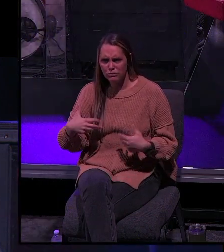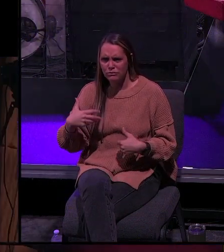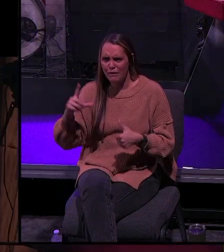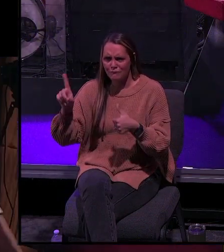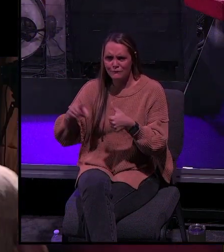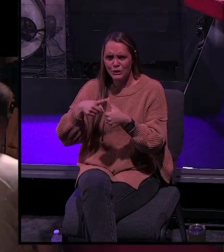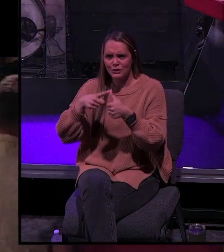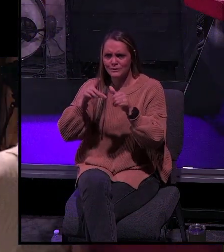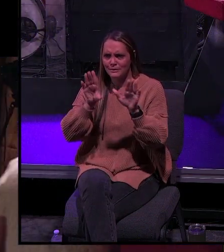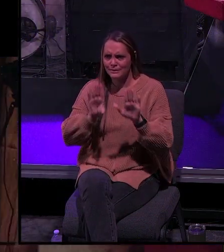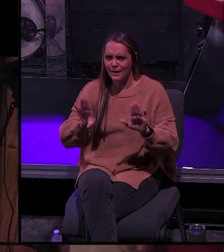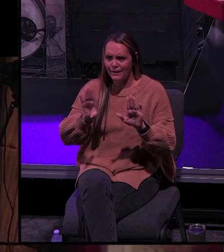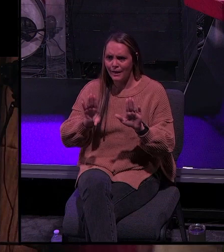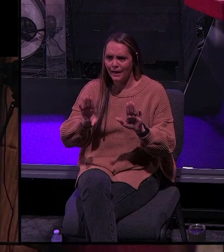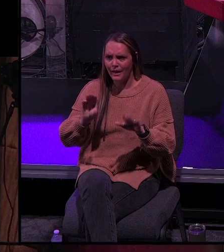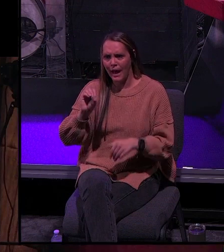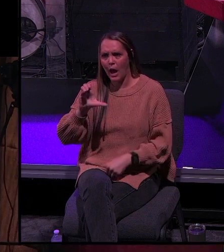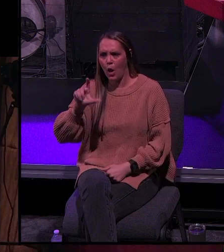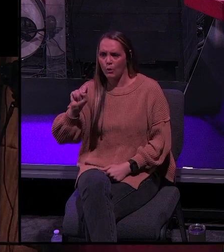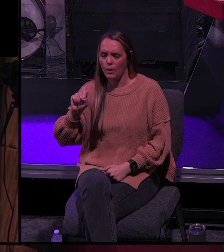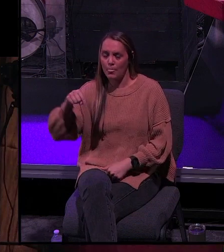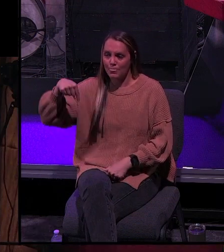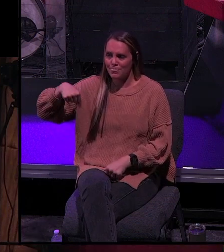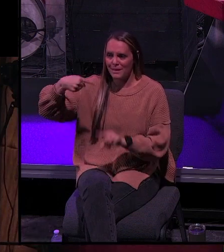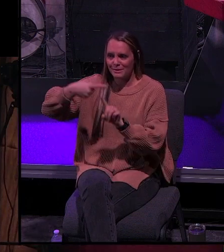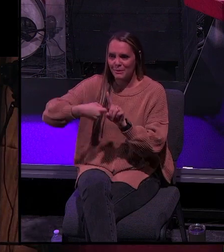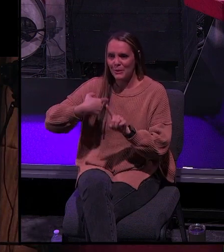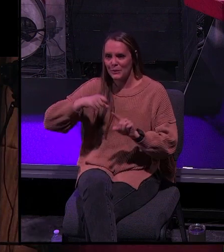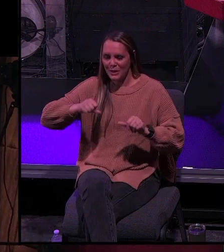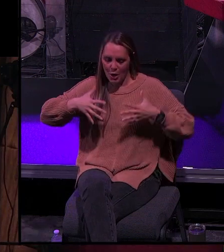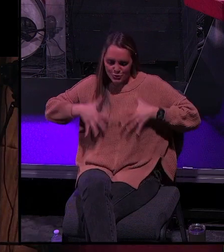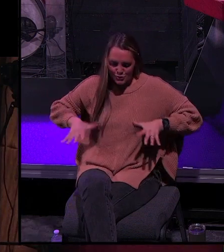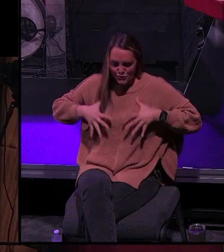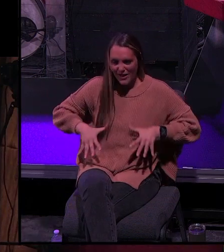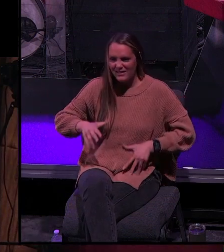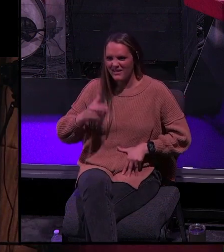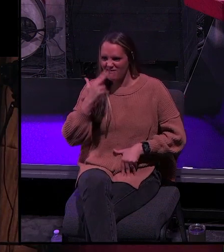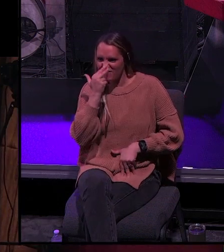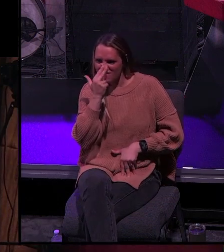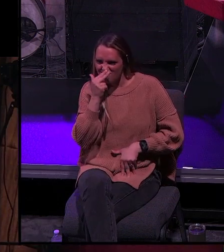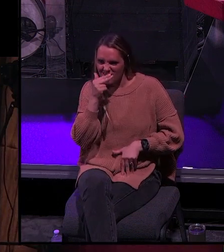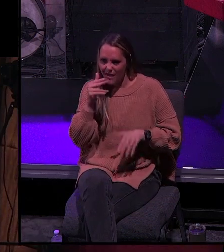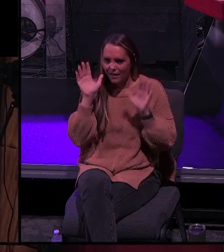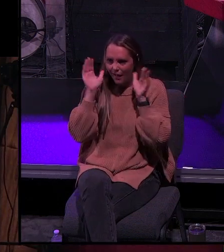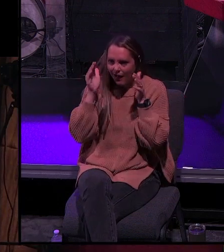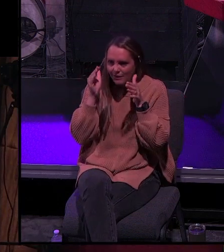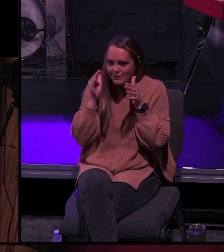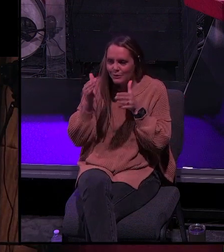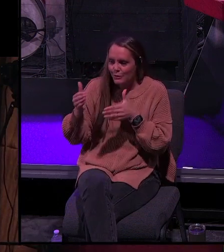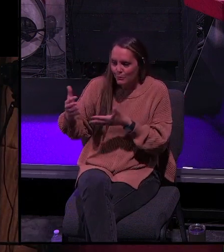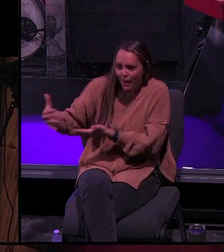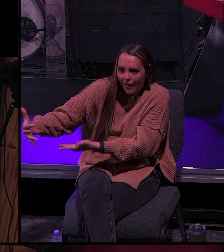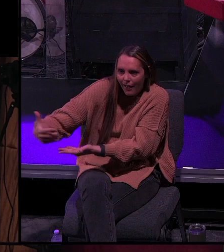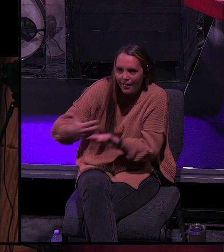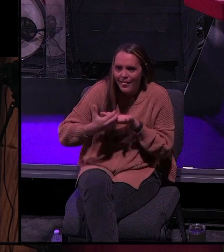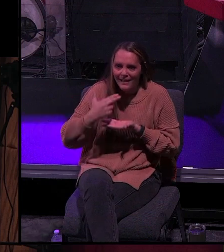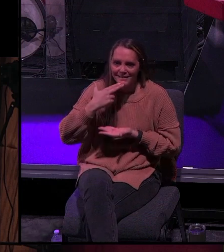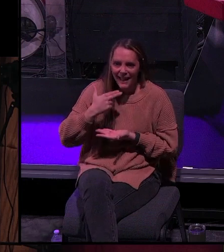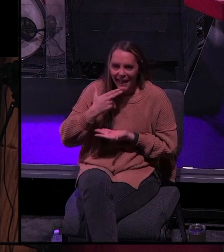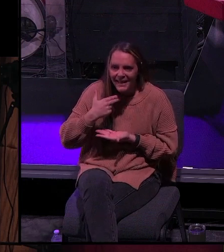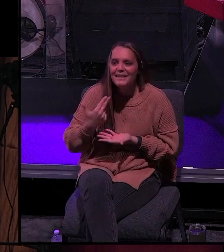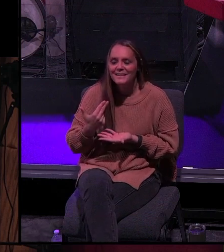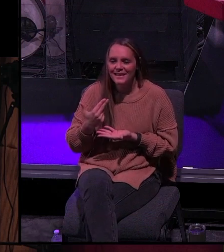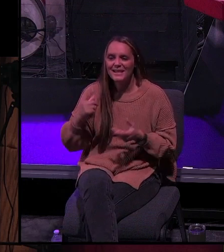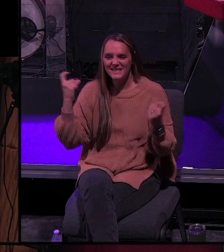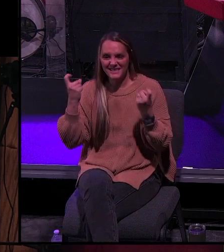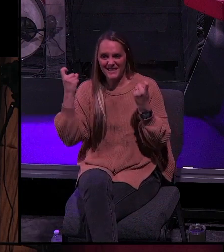in October, the month where we get to dress in funny costumes and get candy and stuff. And we also get to celebrate Halloween, too. So those two